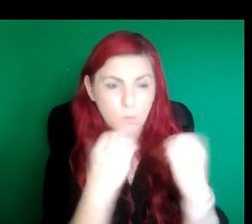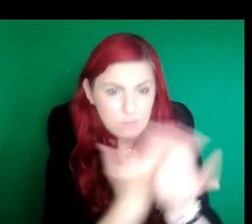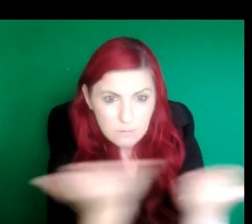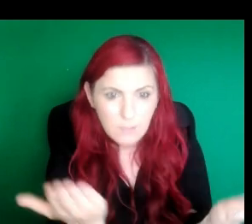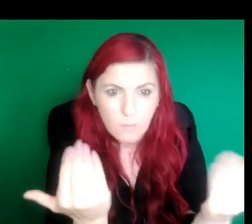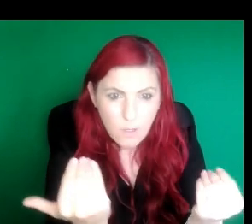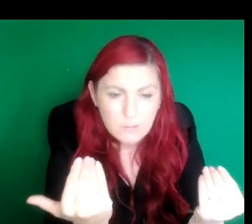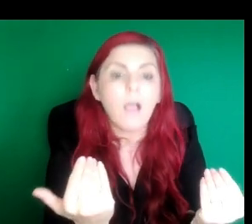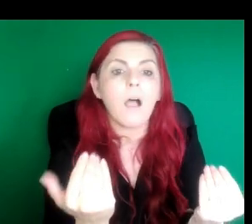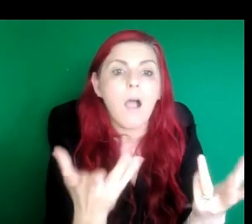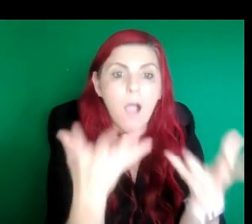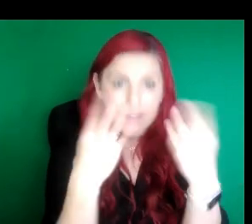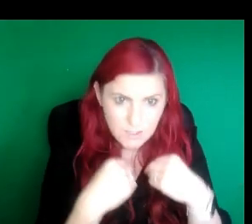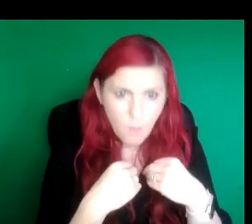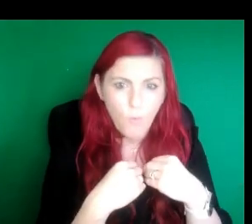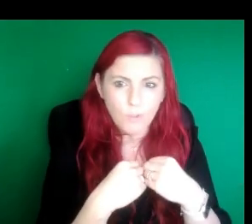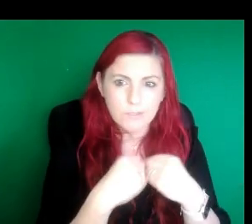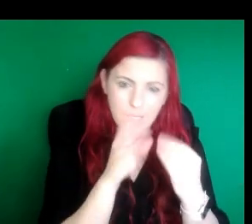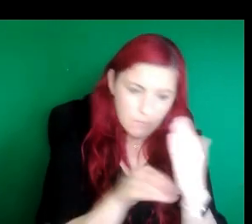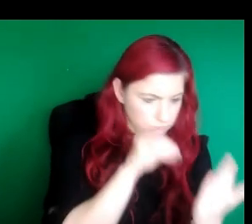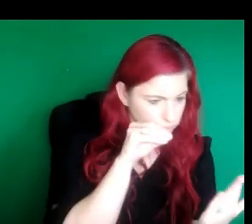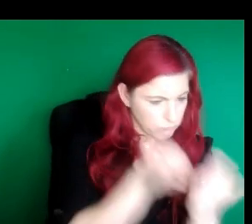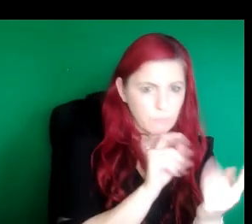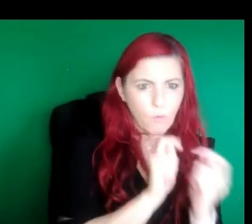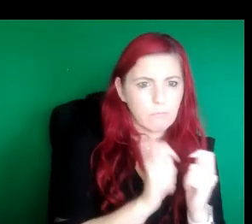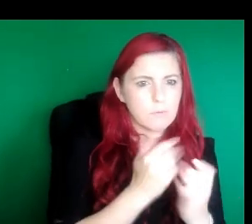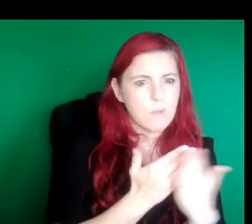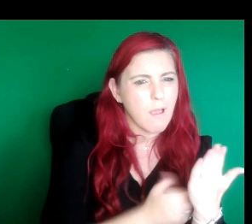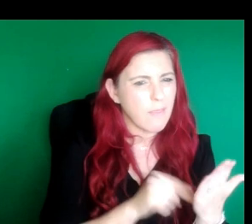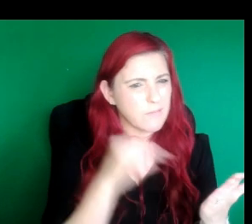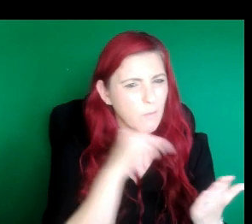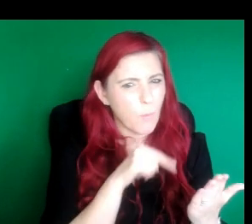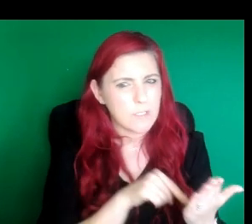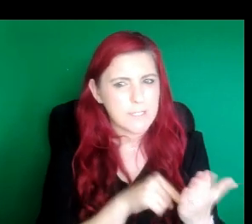to their experiences and to put that together into a law is a very different thing.